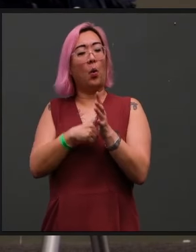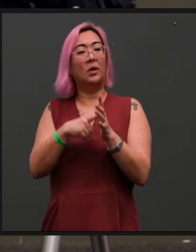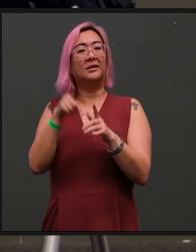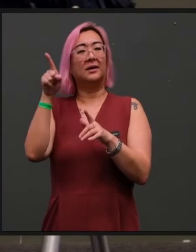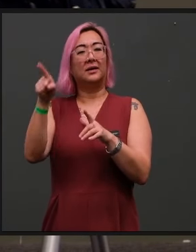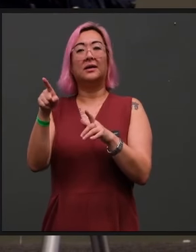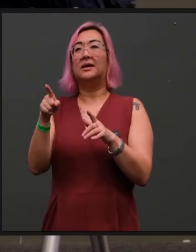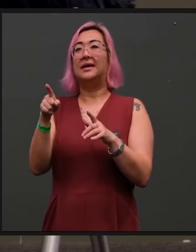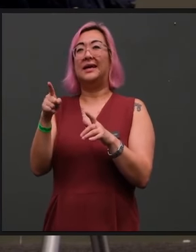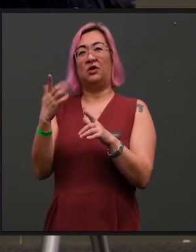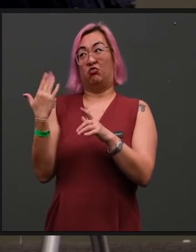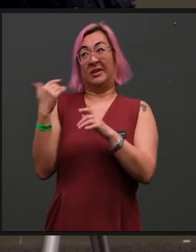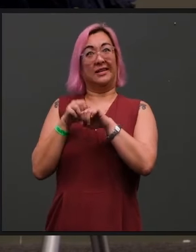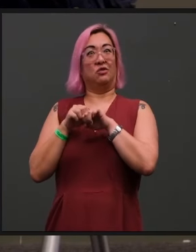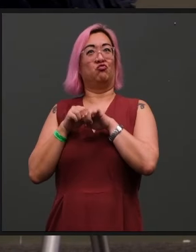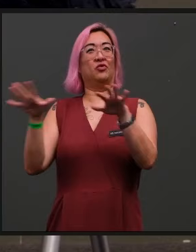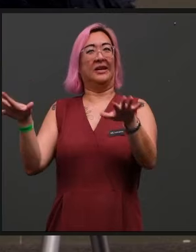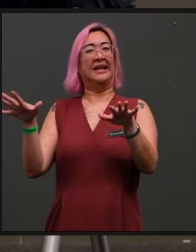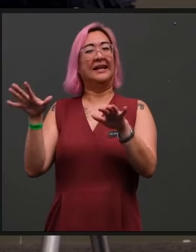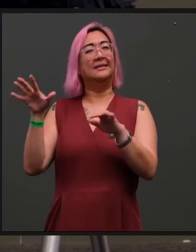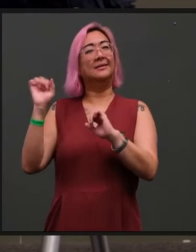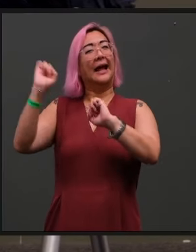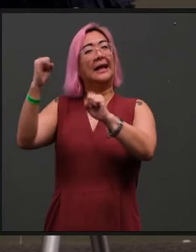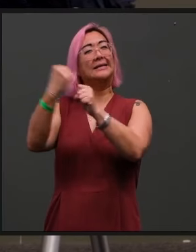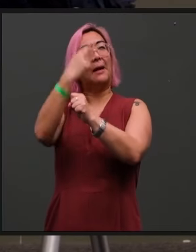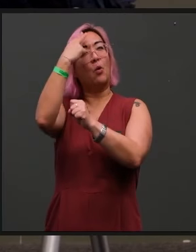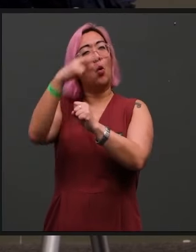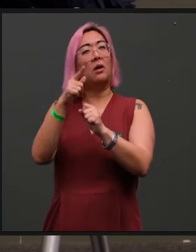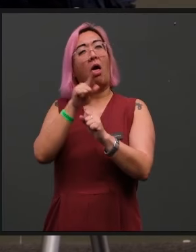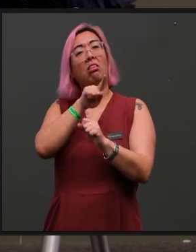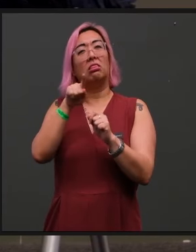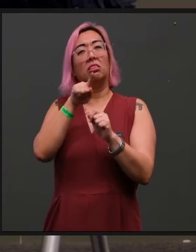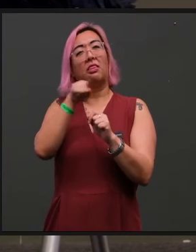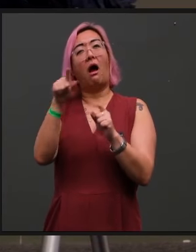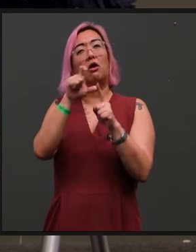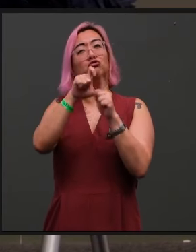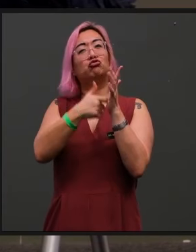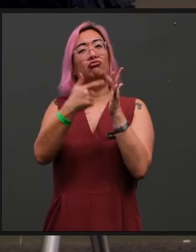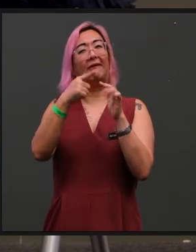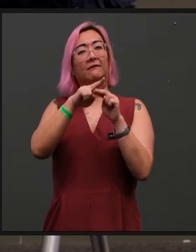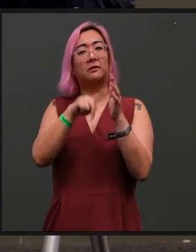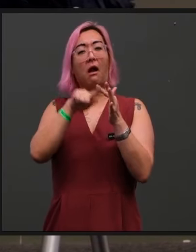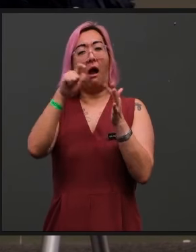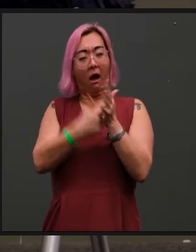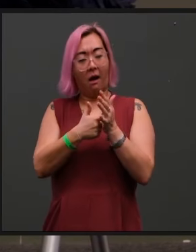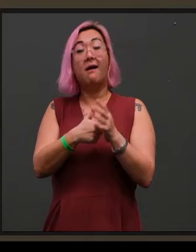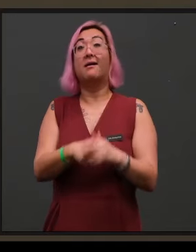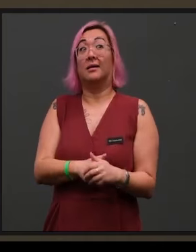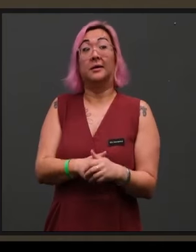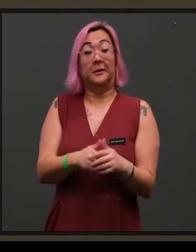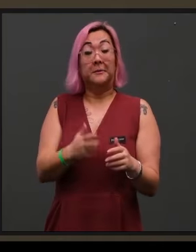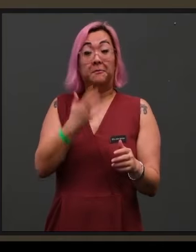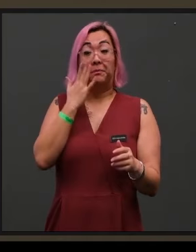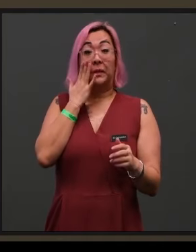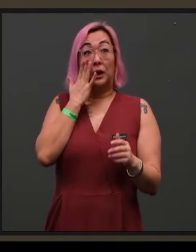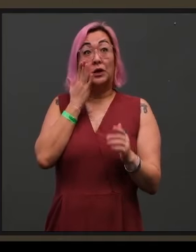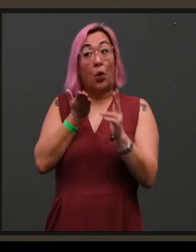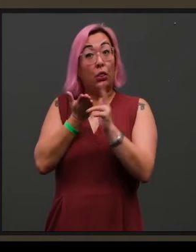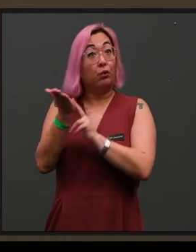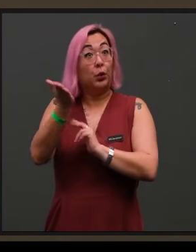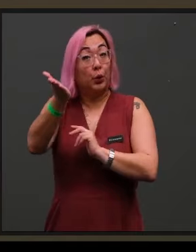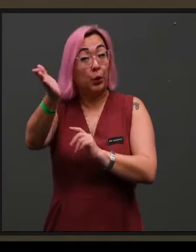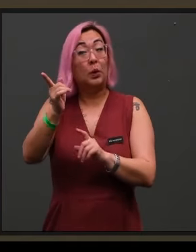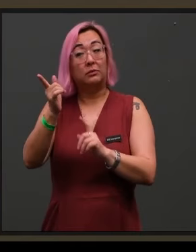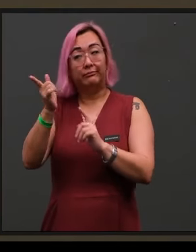adventure game called The Drifter. So through the tool that he was creating, he'd made